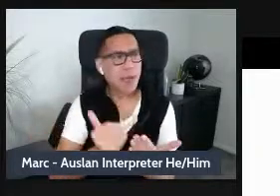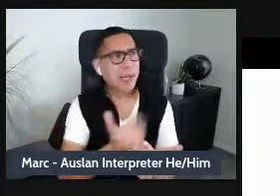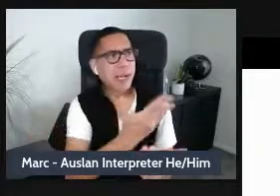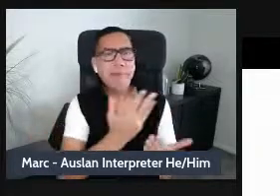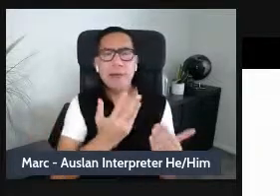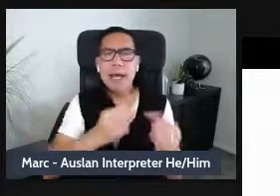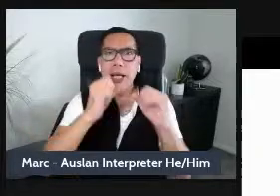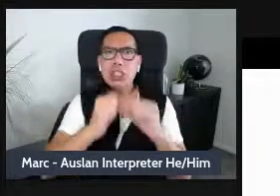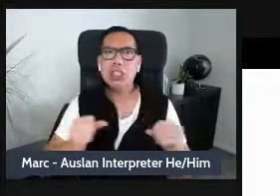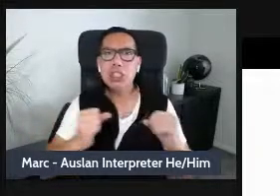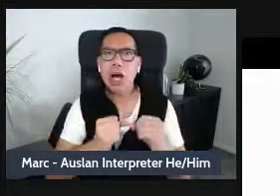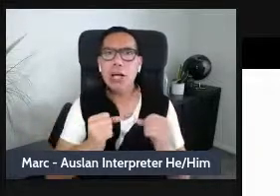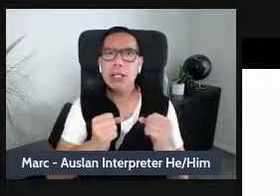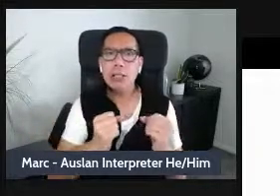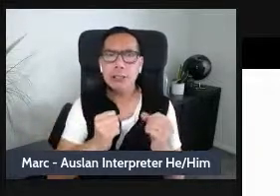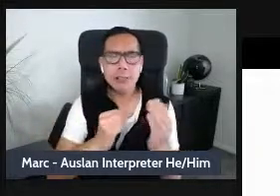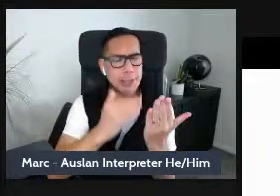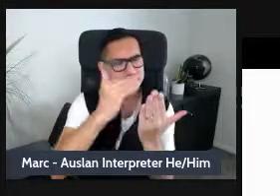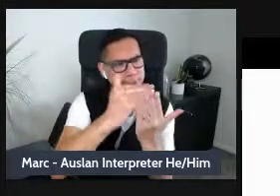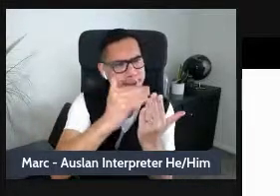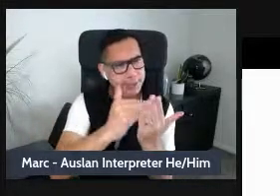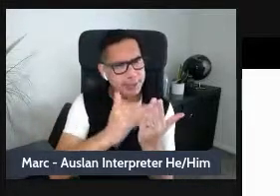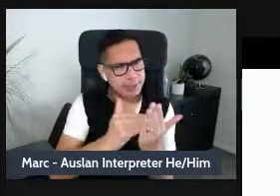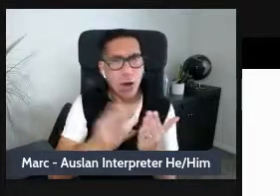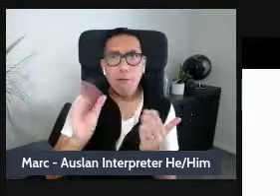that are supervised by a health professional.